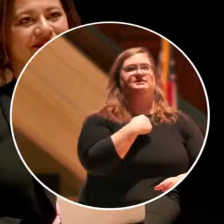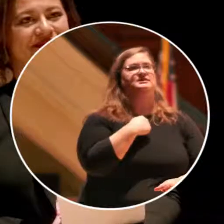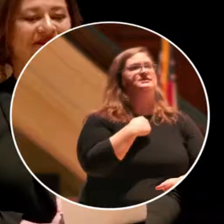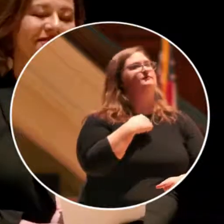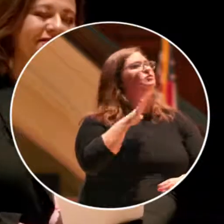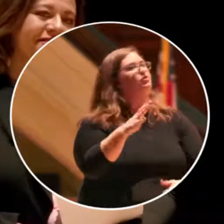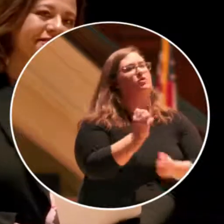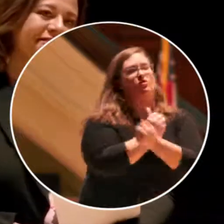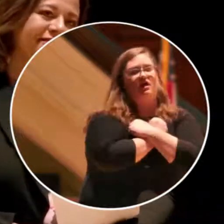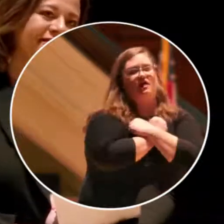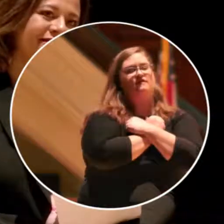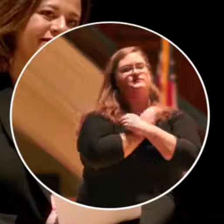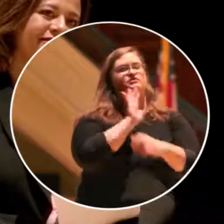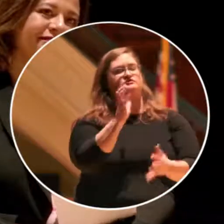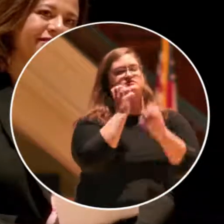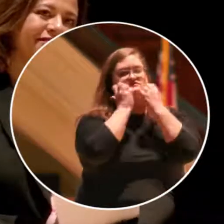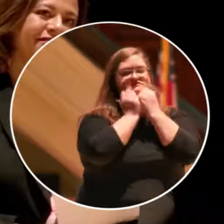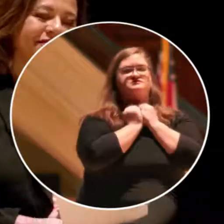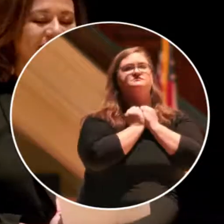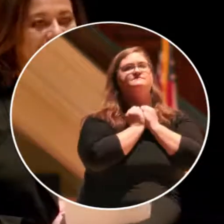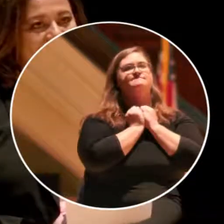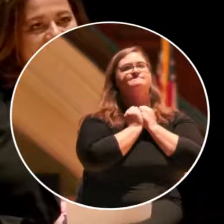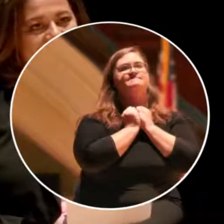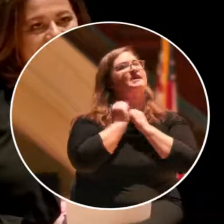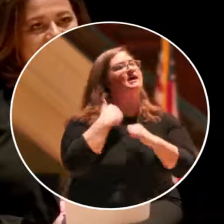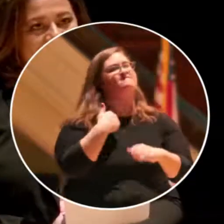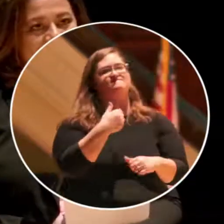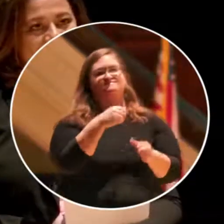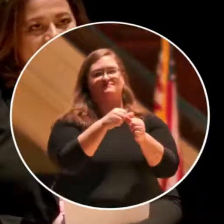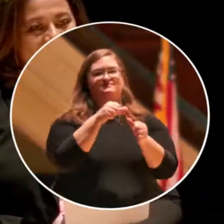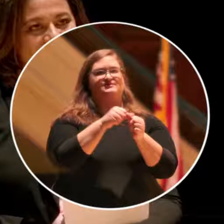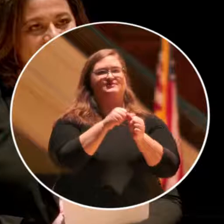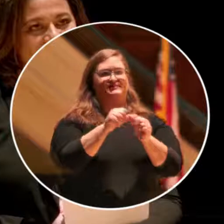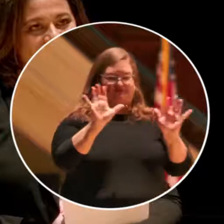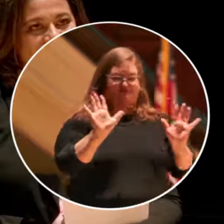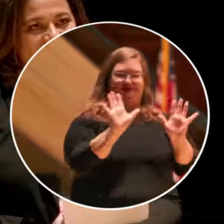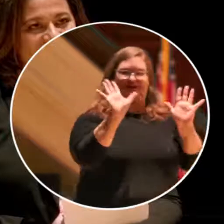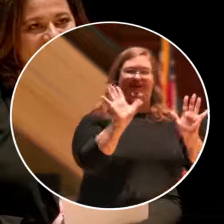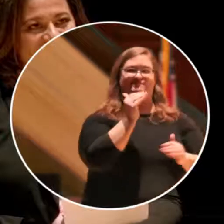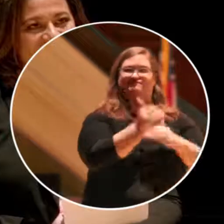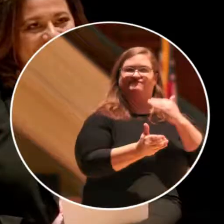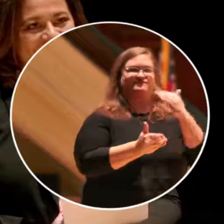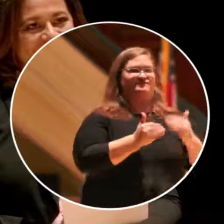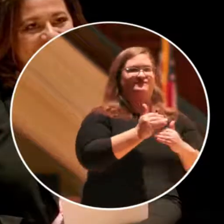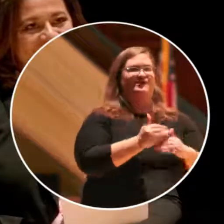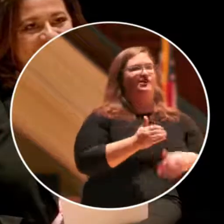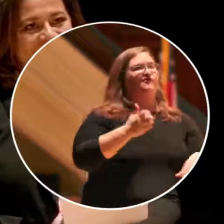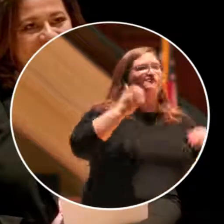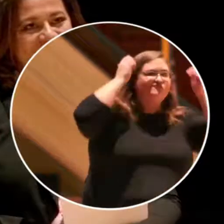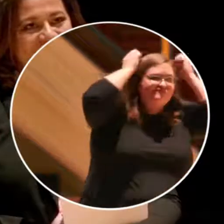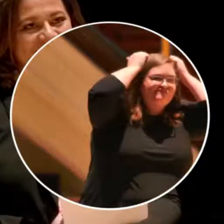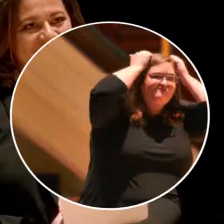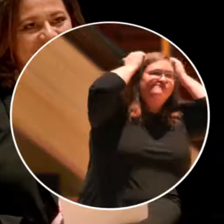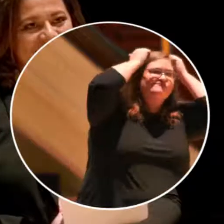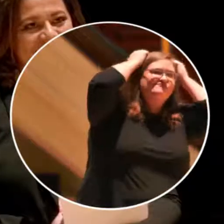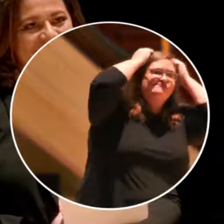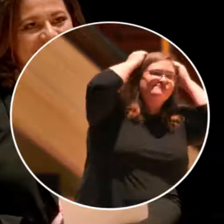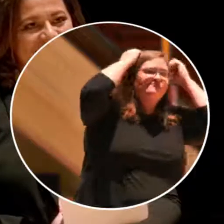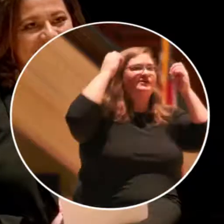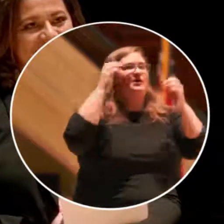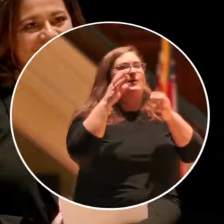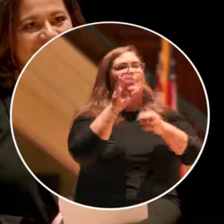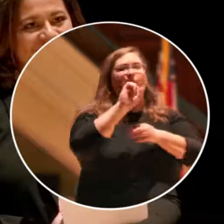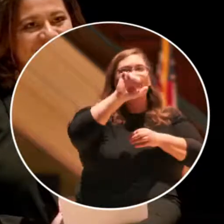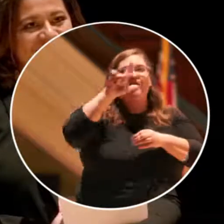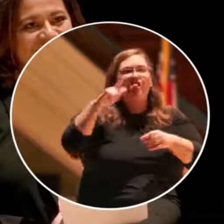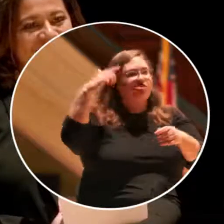care. I remember our Sunday routine. Wash my hair, oil my scalp,